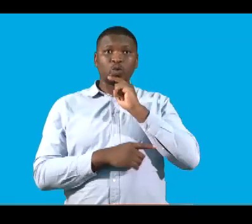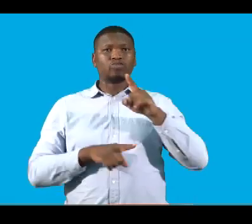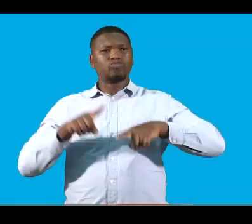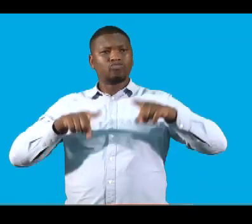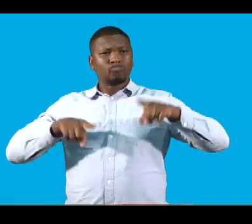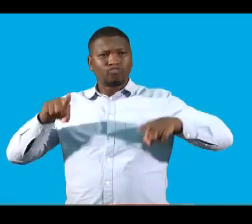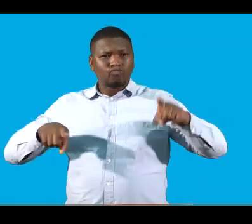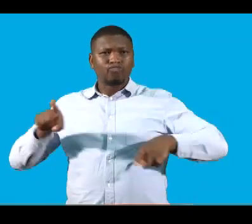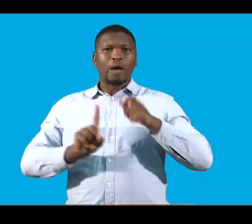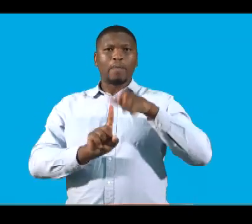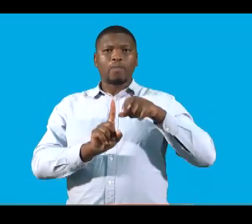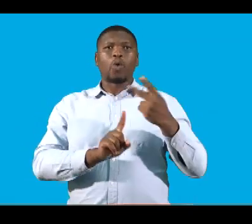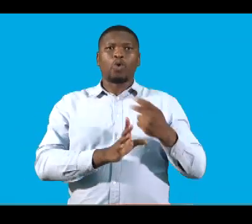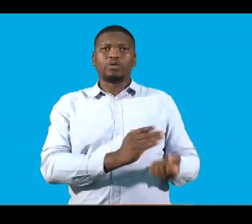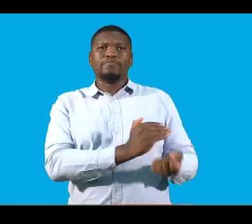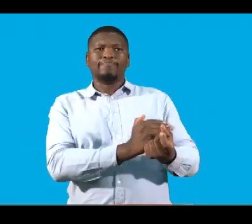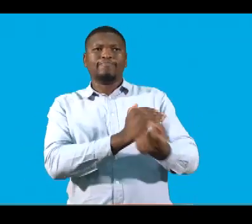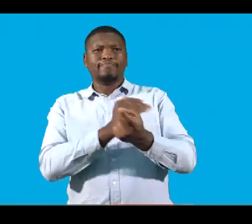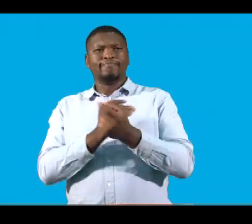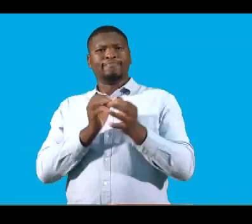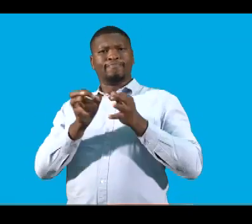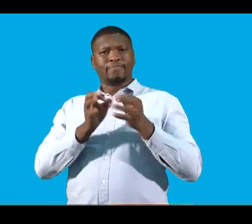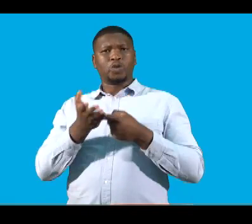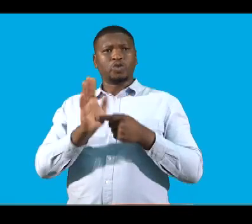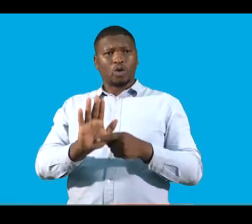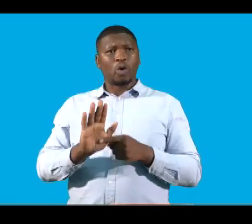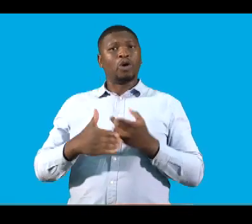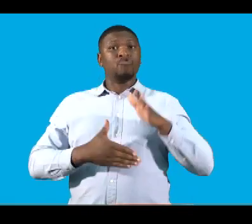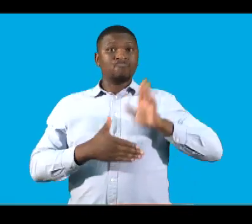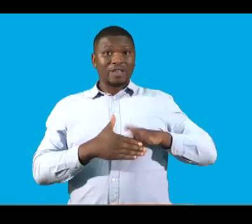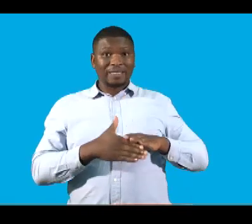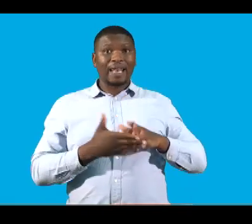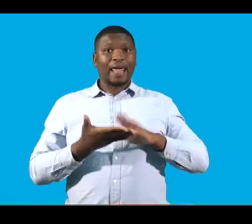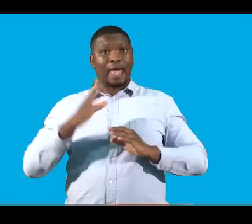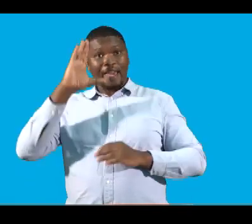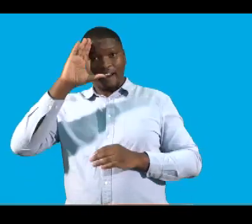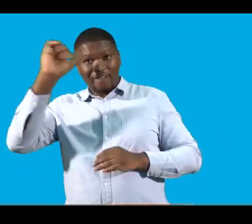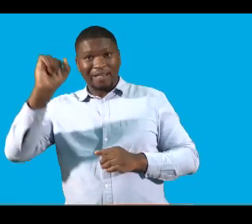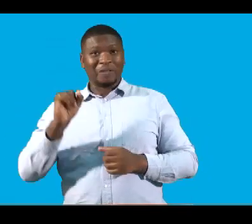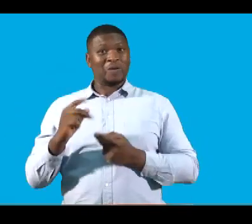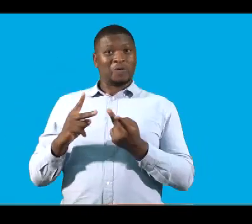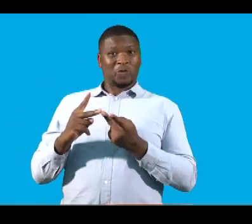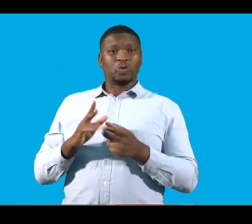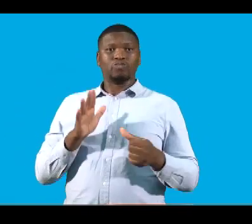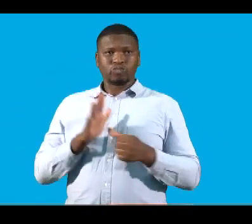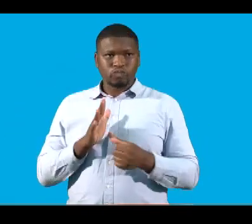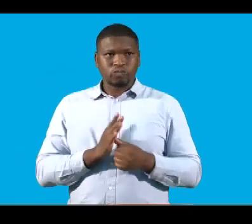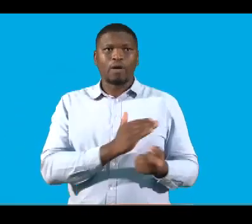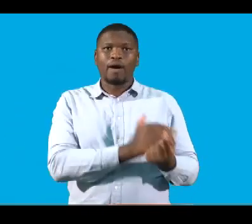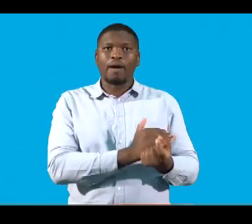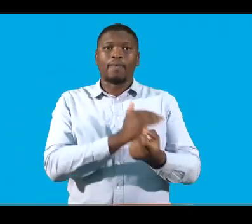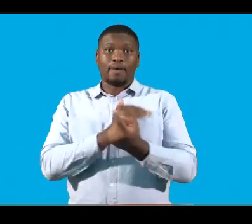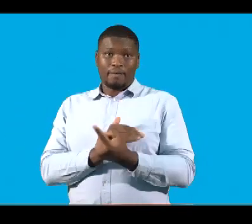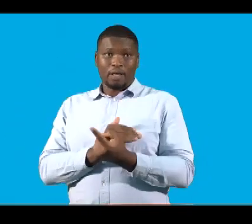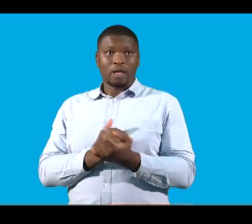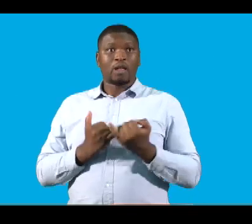Martel uses various characters and incidents to demonstrate how reason and faith, which are key themes